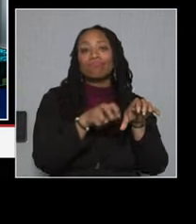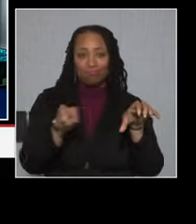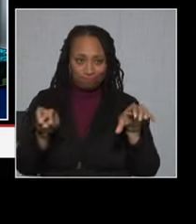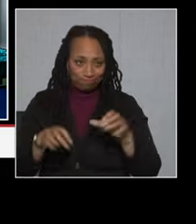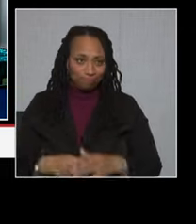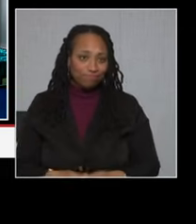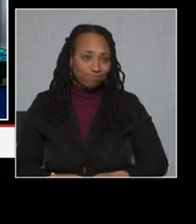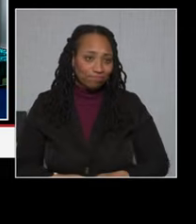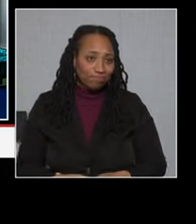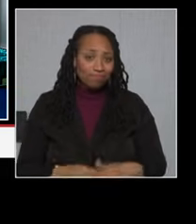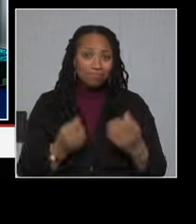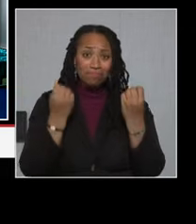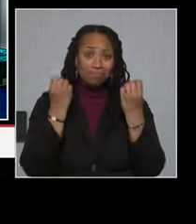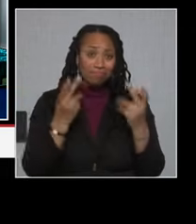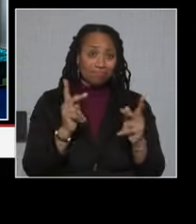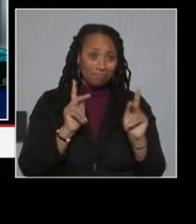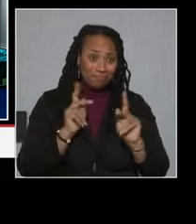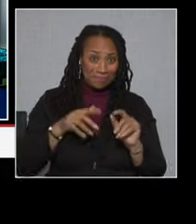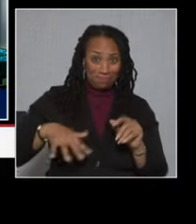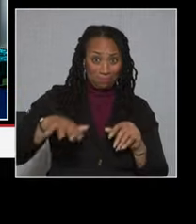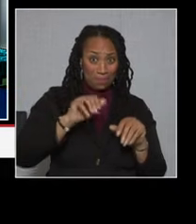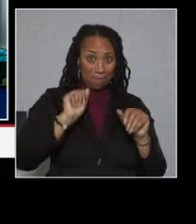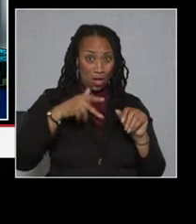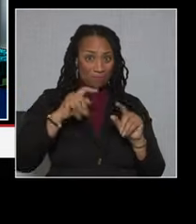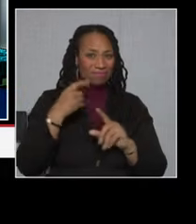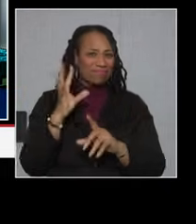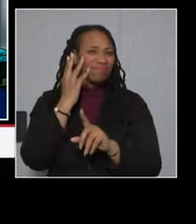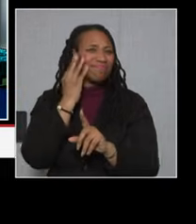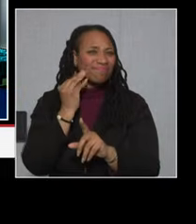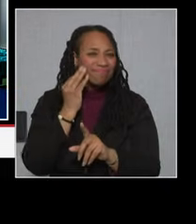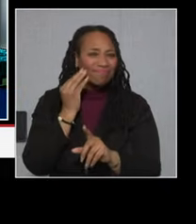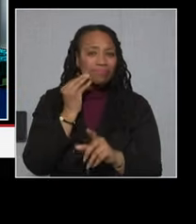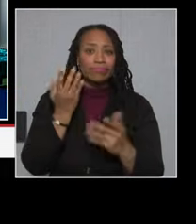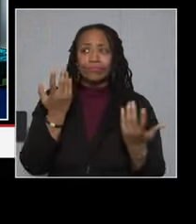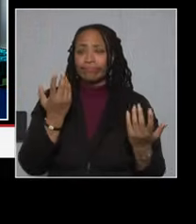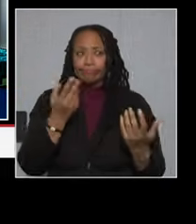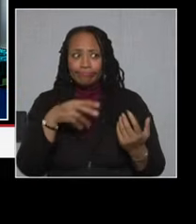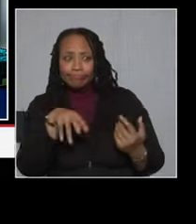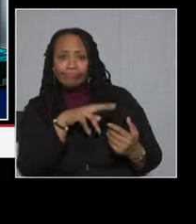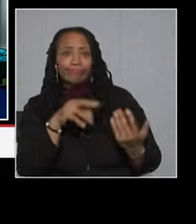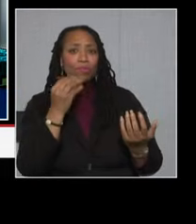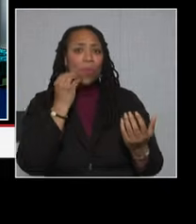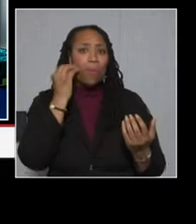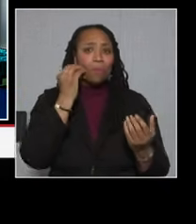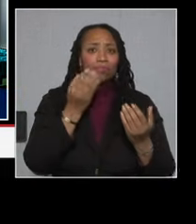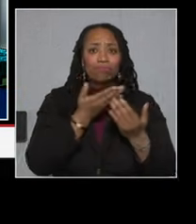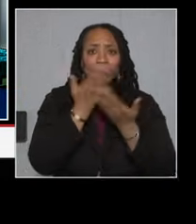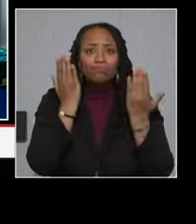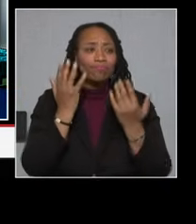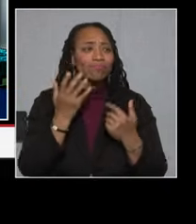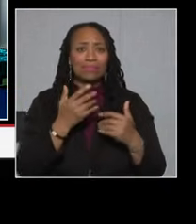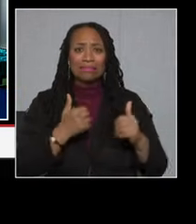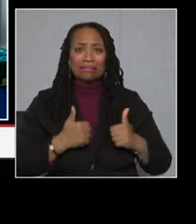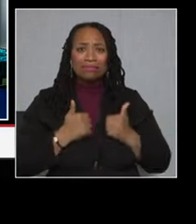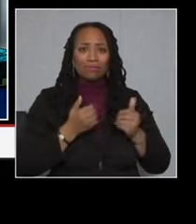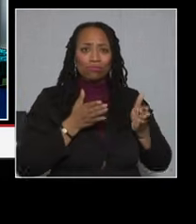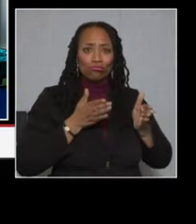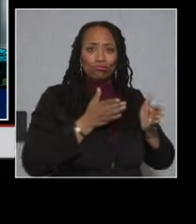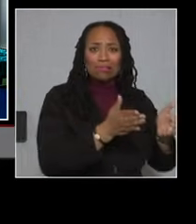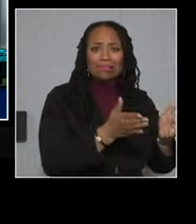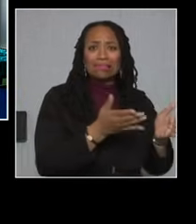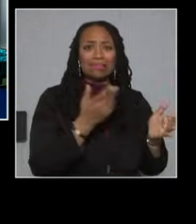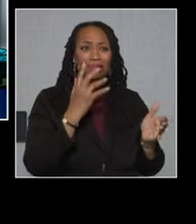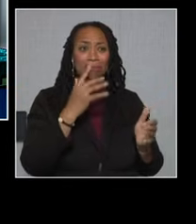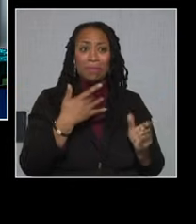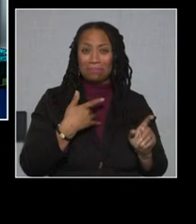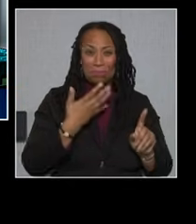in. And this allows for us to be able to make an offering of housing to an individual who might not want to go to low barrier shelter, and provides them